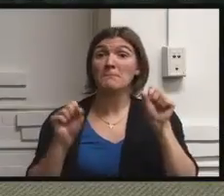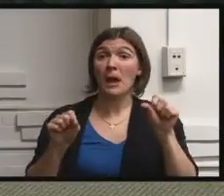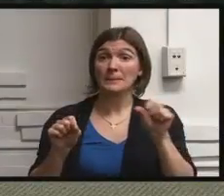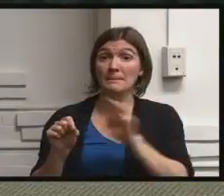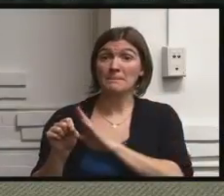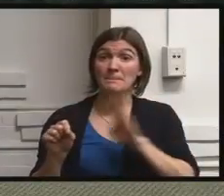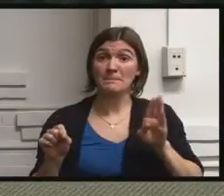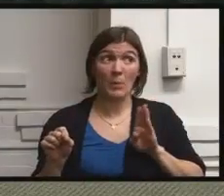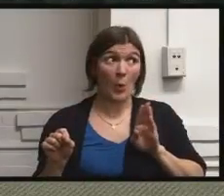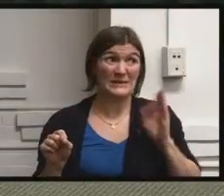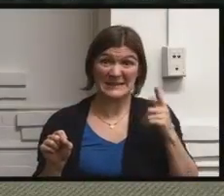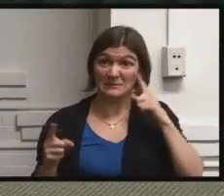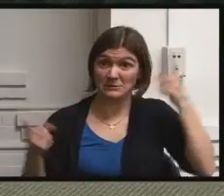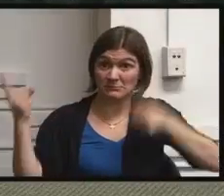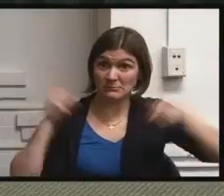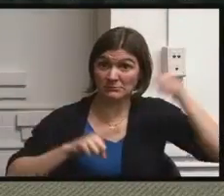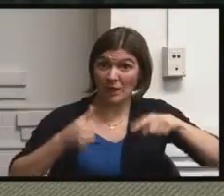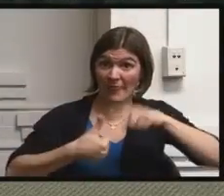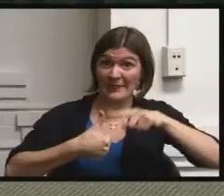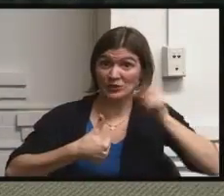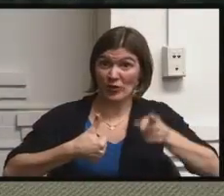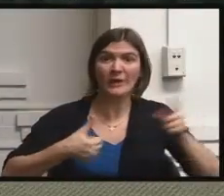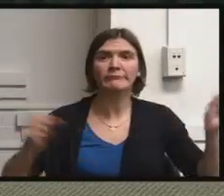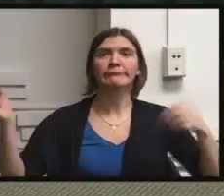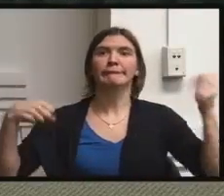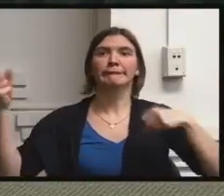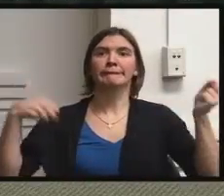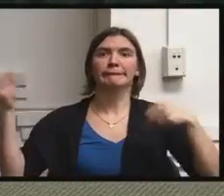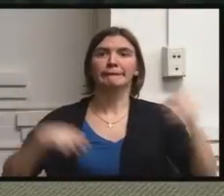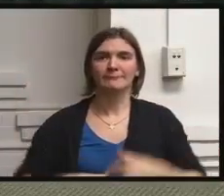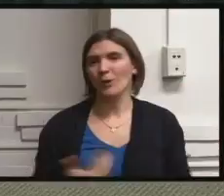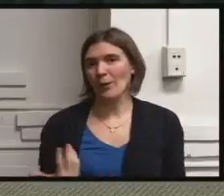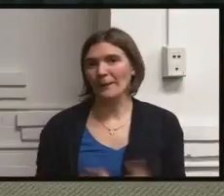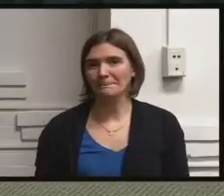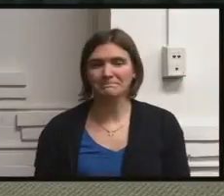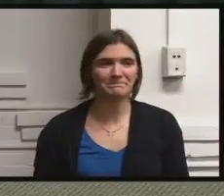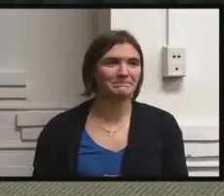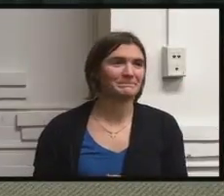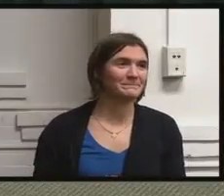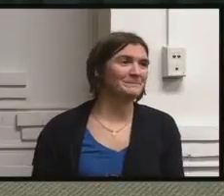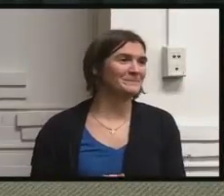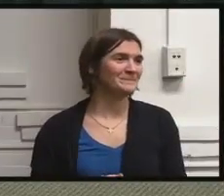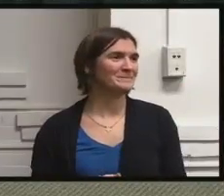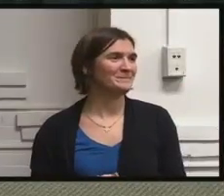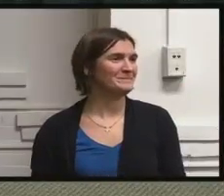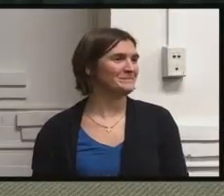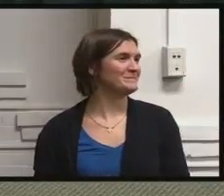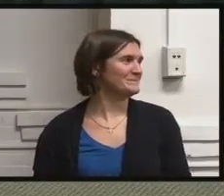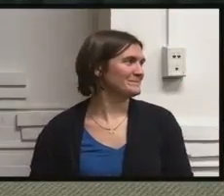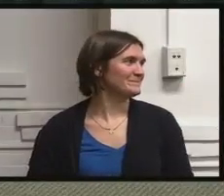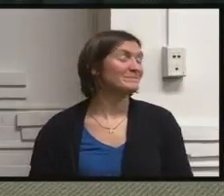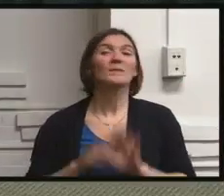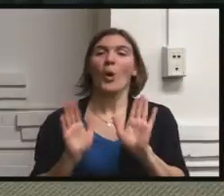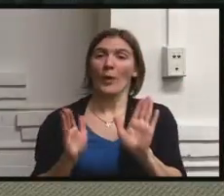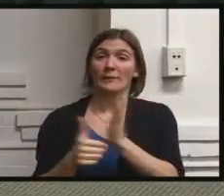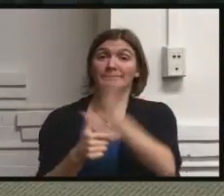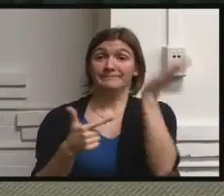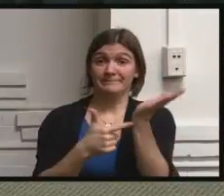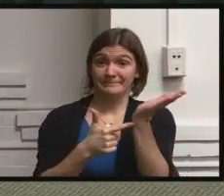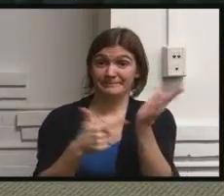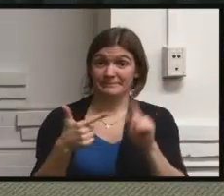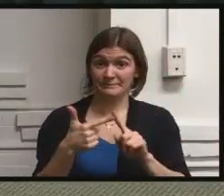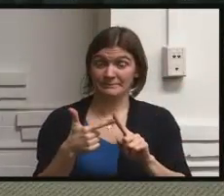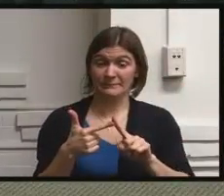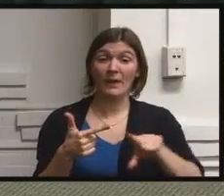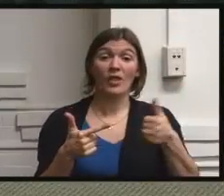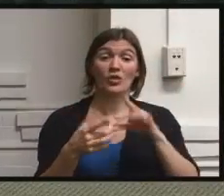board has consensus on that particular item, which is pretty exciting. I really do. Yeah. I think so. So the second question has